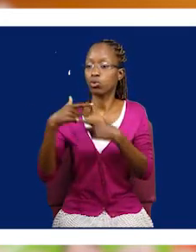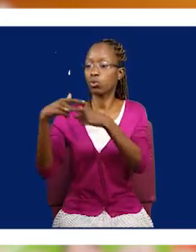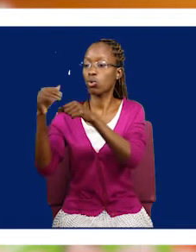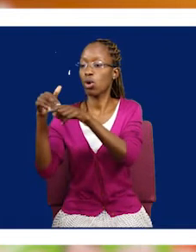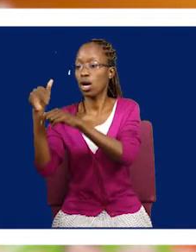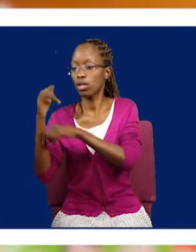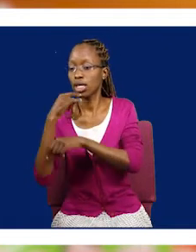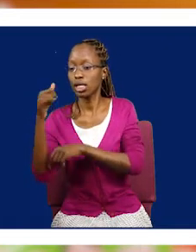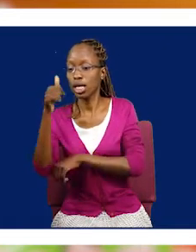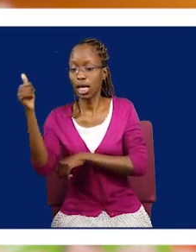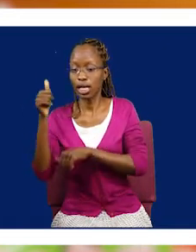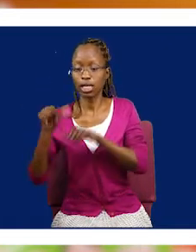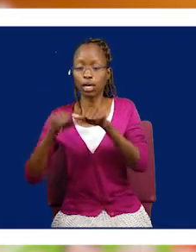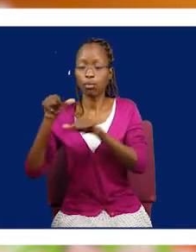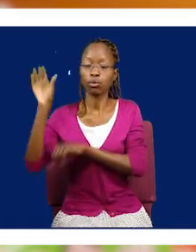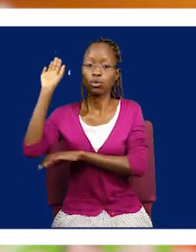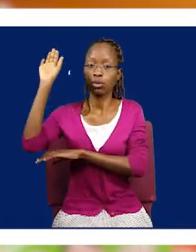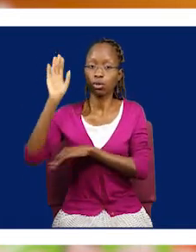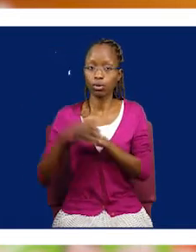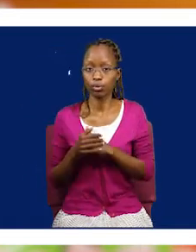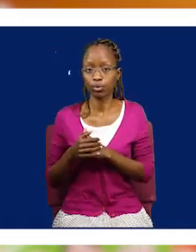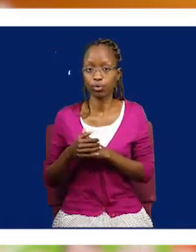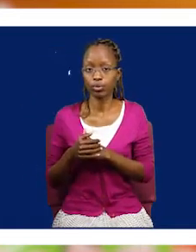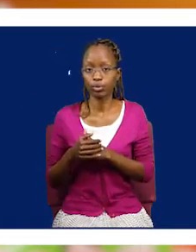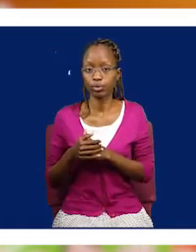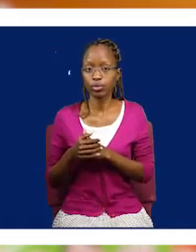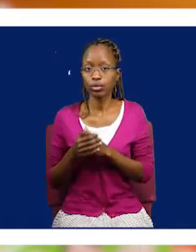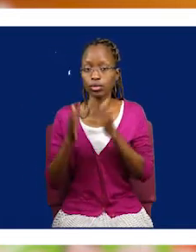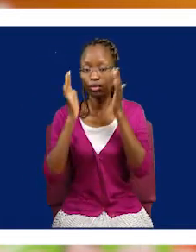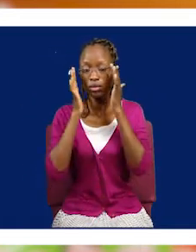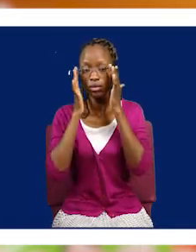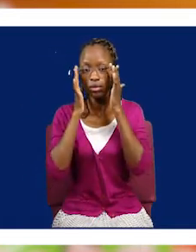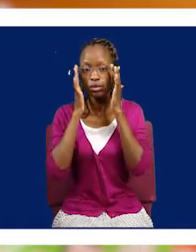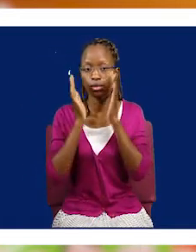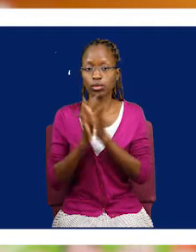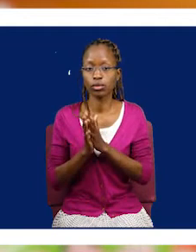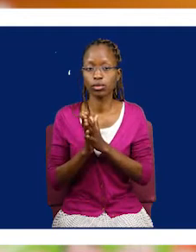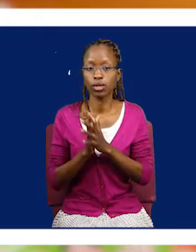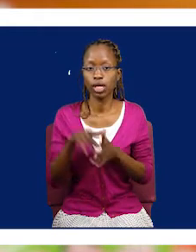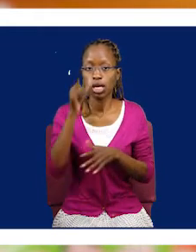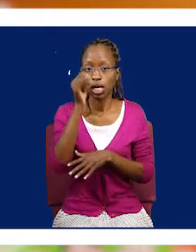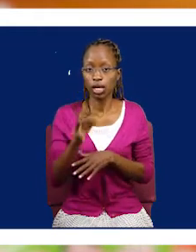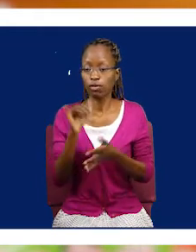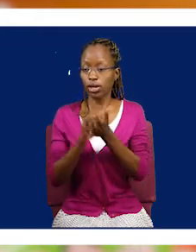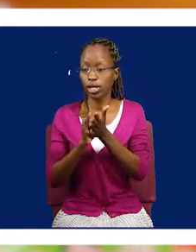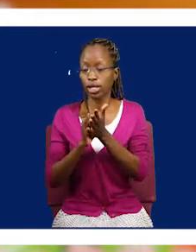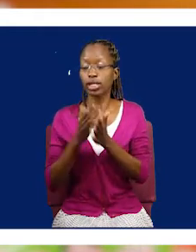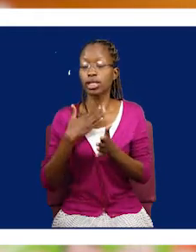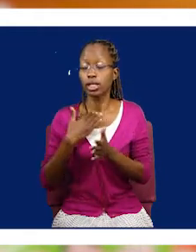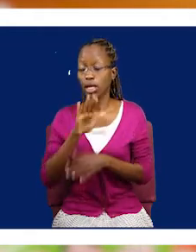go out and tell others about him. Would you do that, boys and girls? If that is your